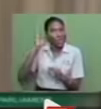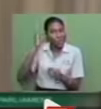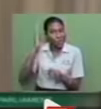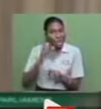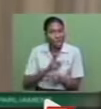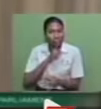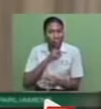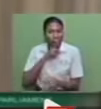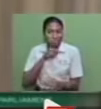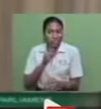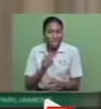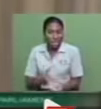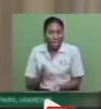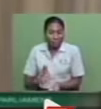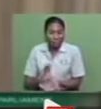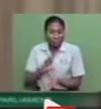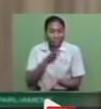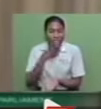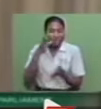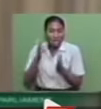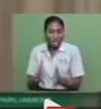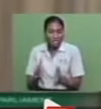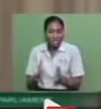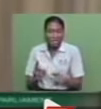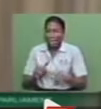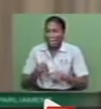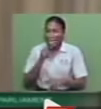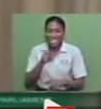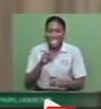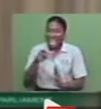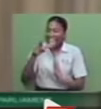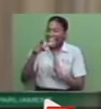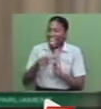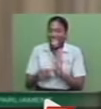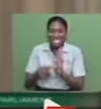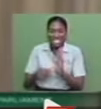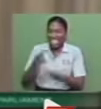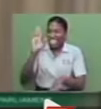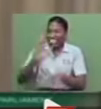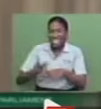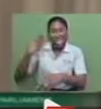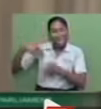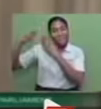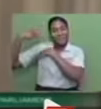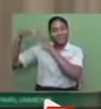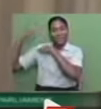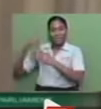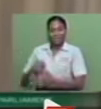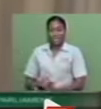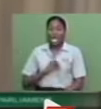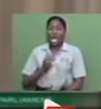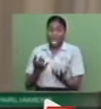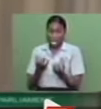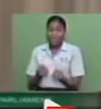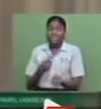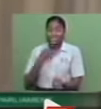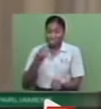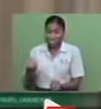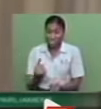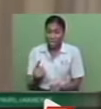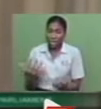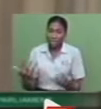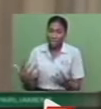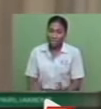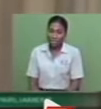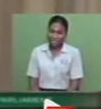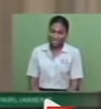far less than the regular allocations we used to give to the sector in our administration. And I want to point out something, Minister. I'll be very happy if you or